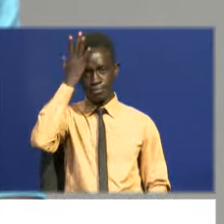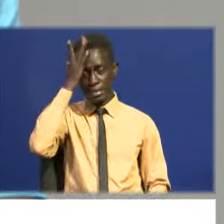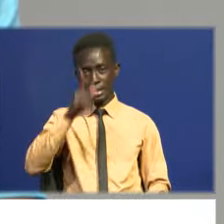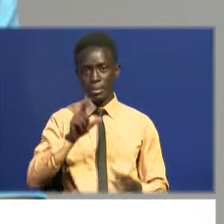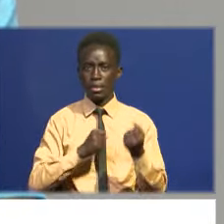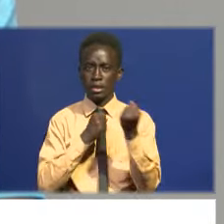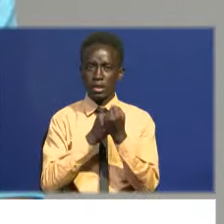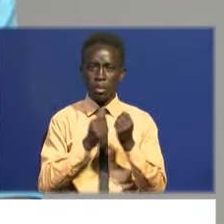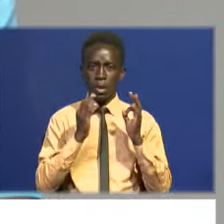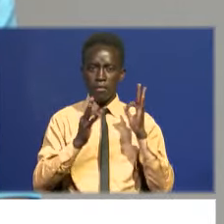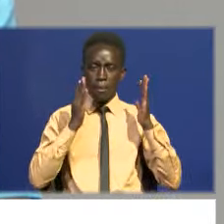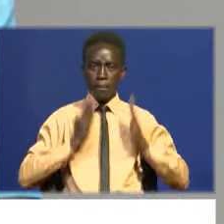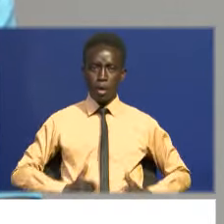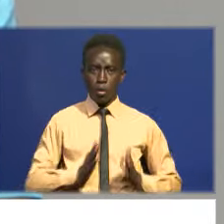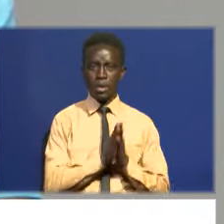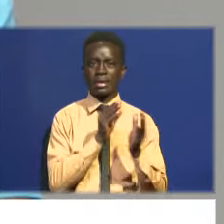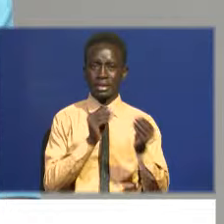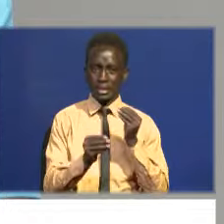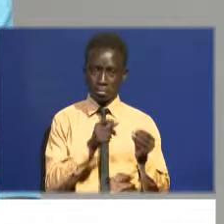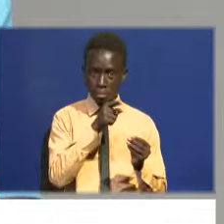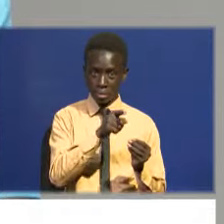Persons with Disabilities Act